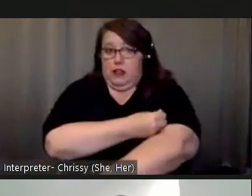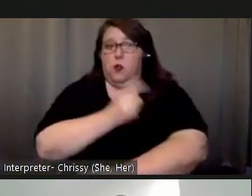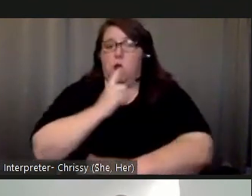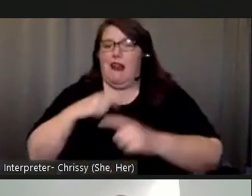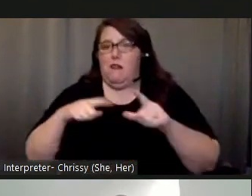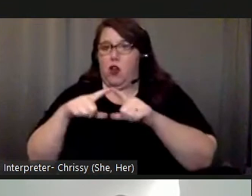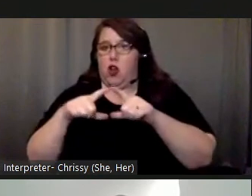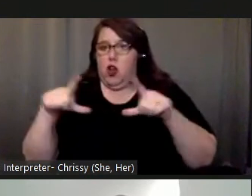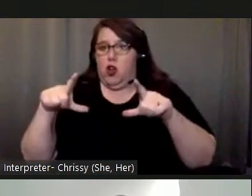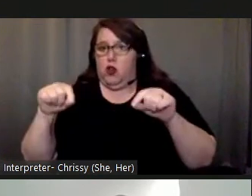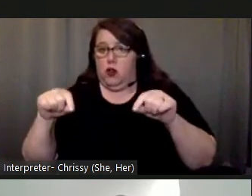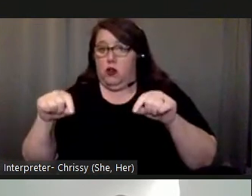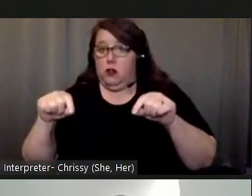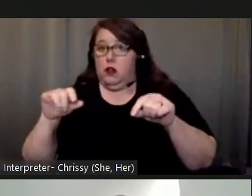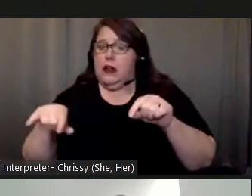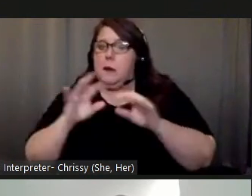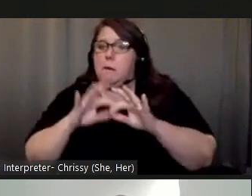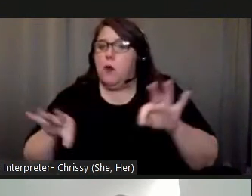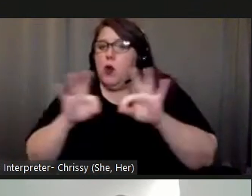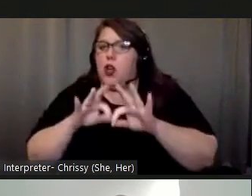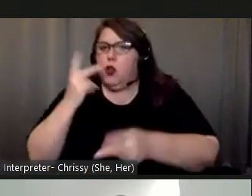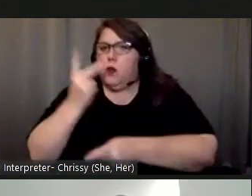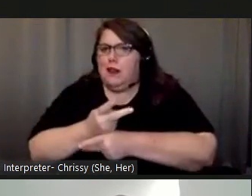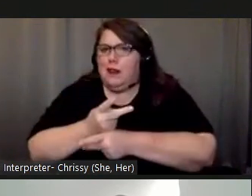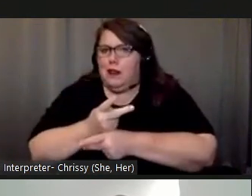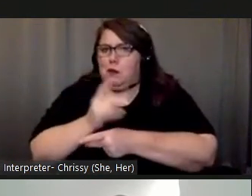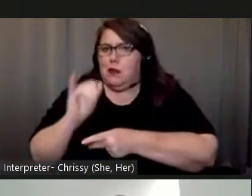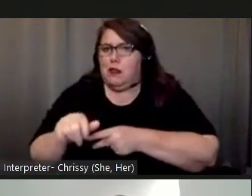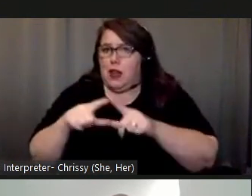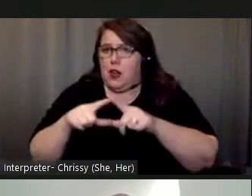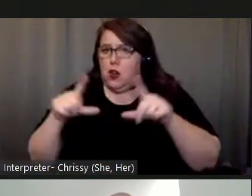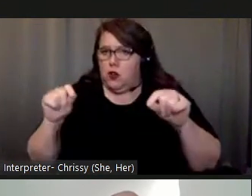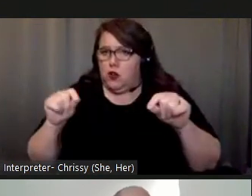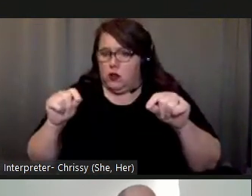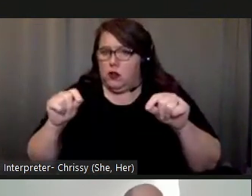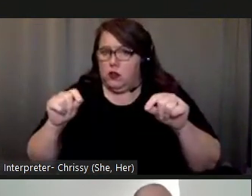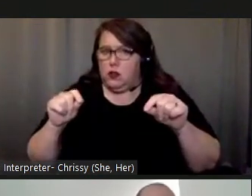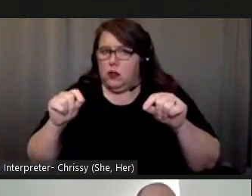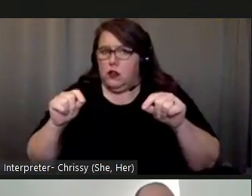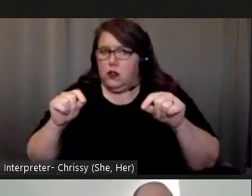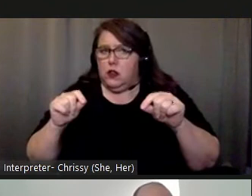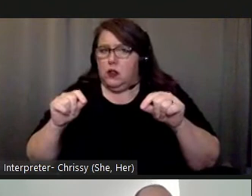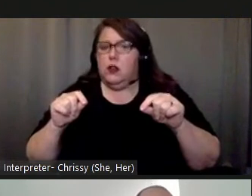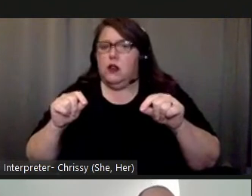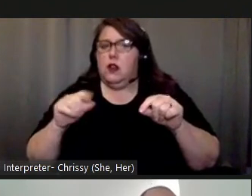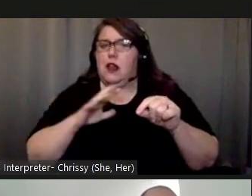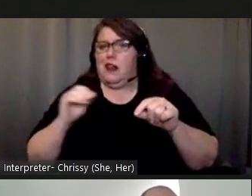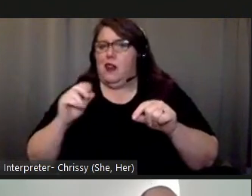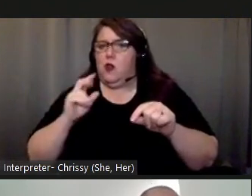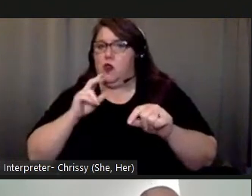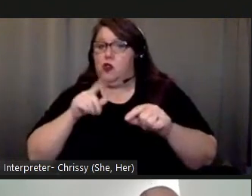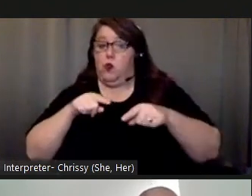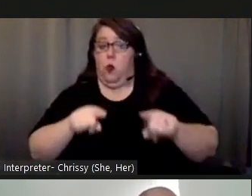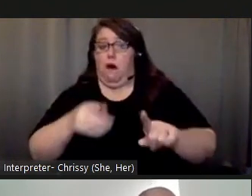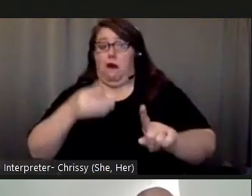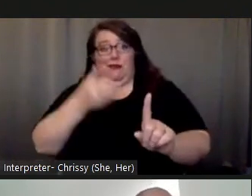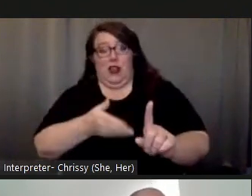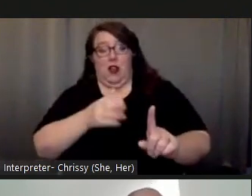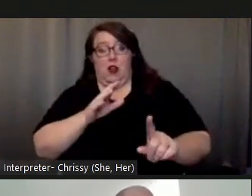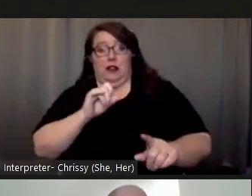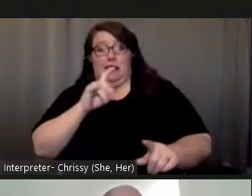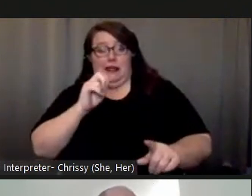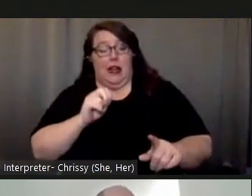card. It'll be important that you keep hold of that card. And we'll also, of course, monitor you at the site for 15